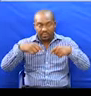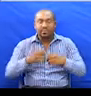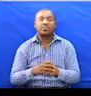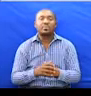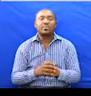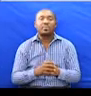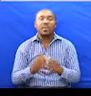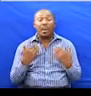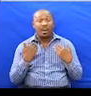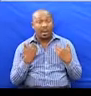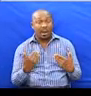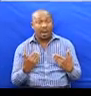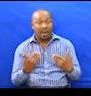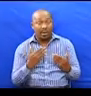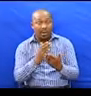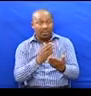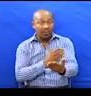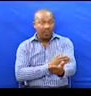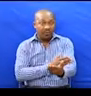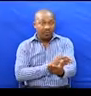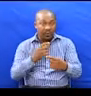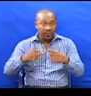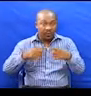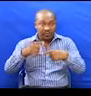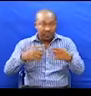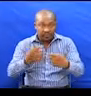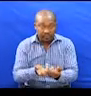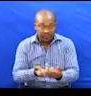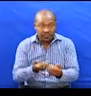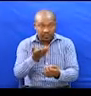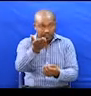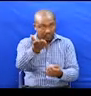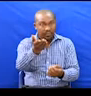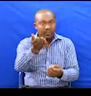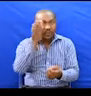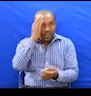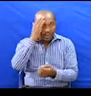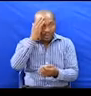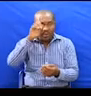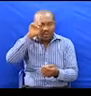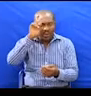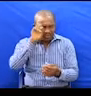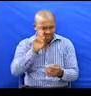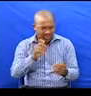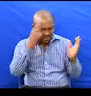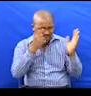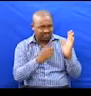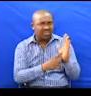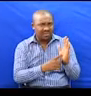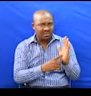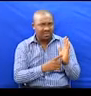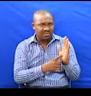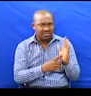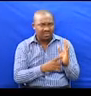Now student, before we proceed, let us know what does it mean by the term lipids.